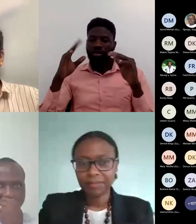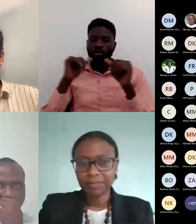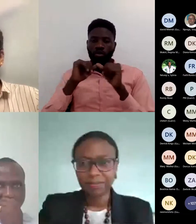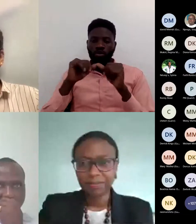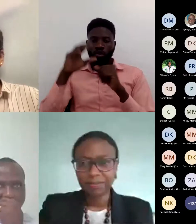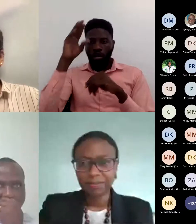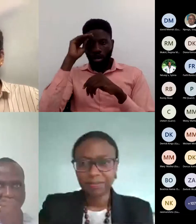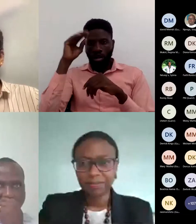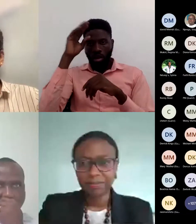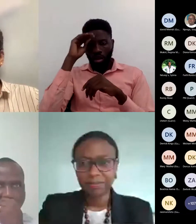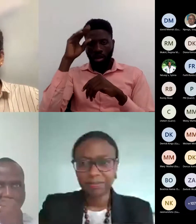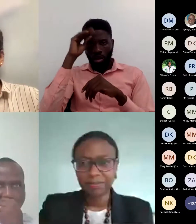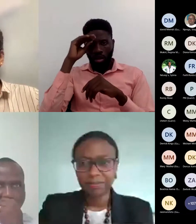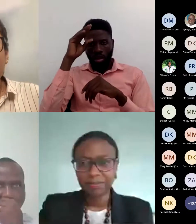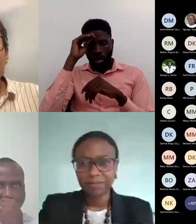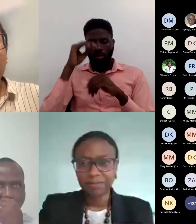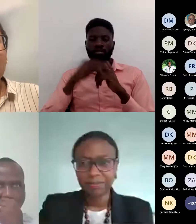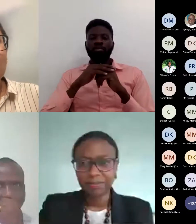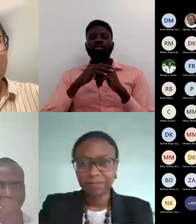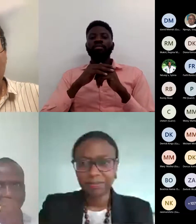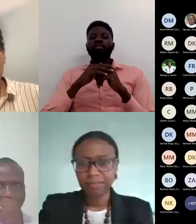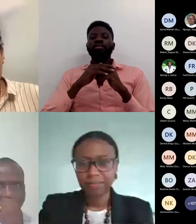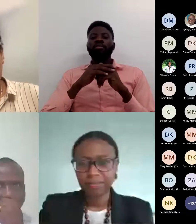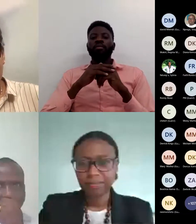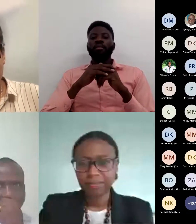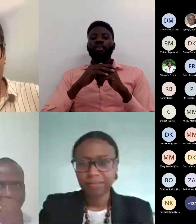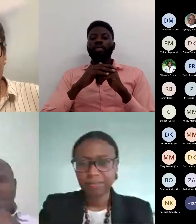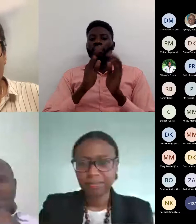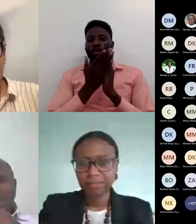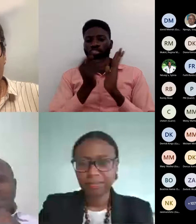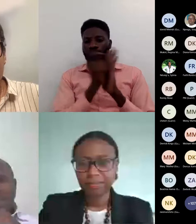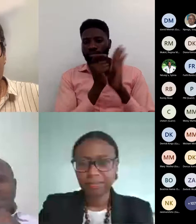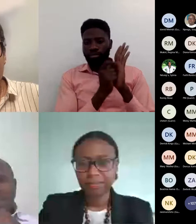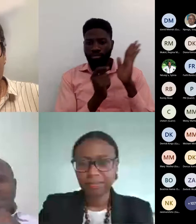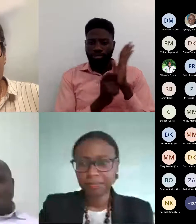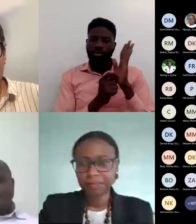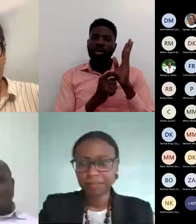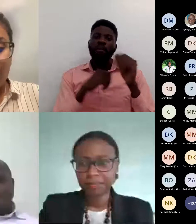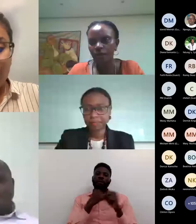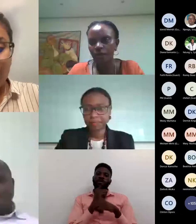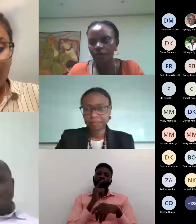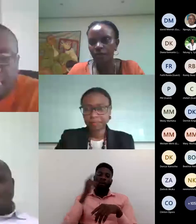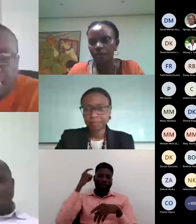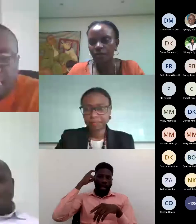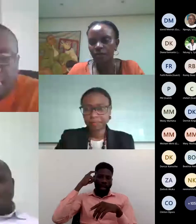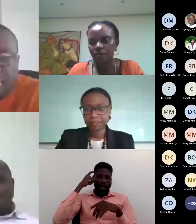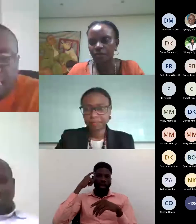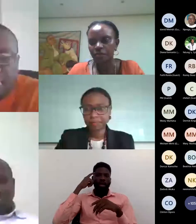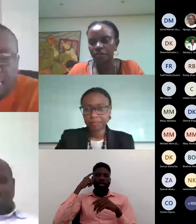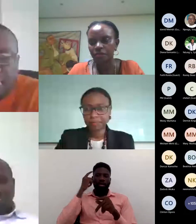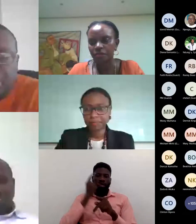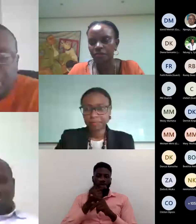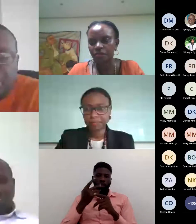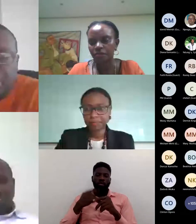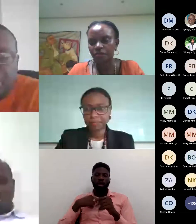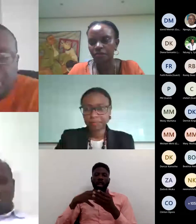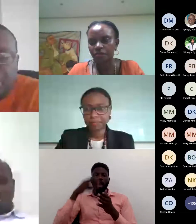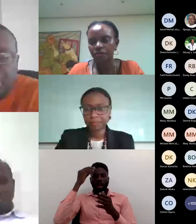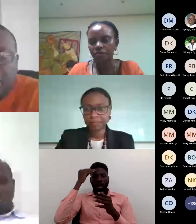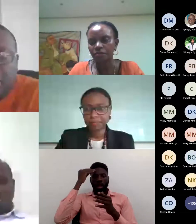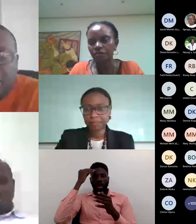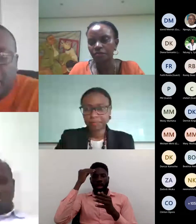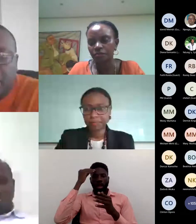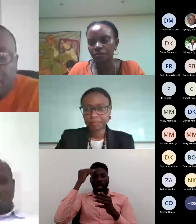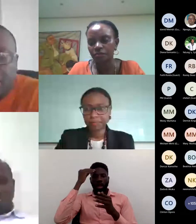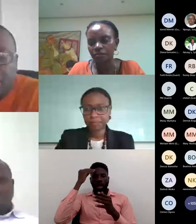learning, keeping a journal, making sure you have a mindset that you can learn from everyone, no matter who that is. There's always